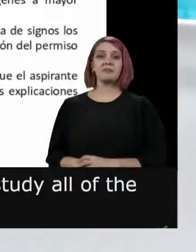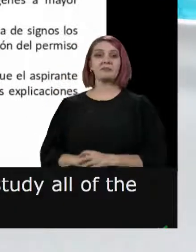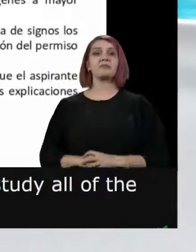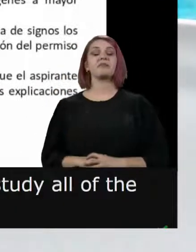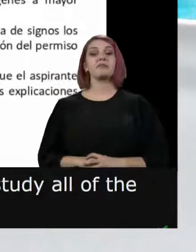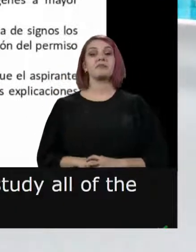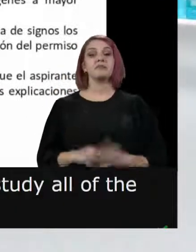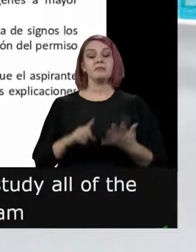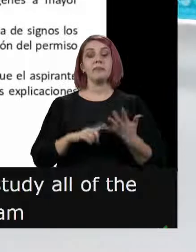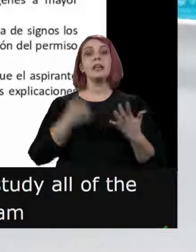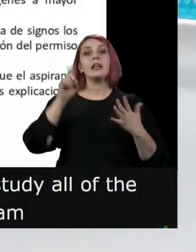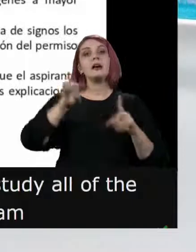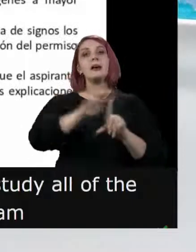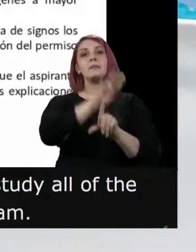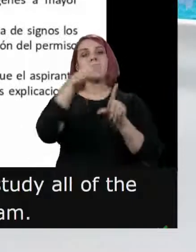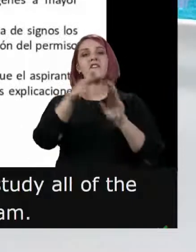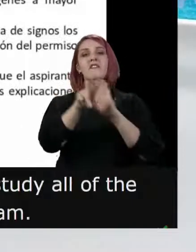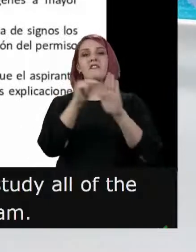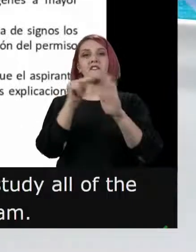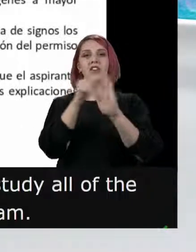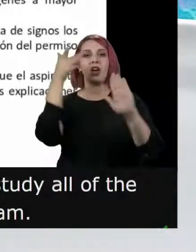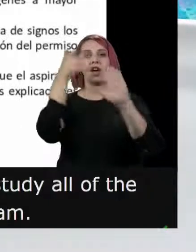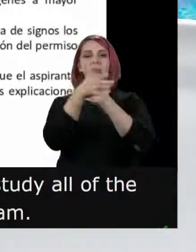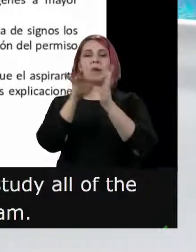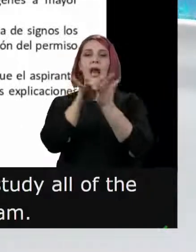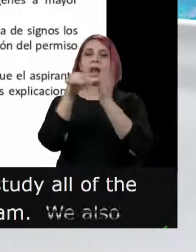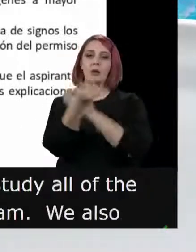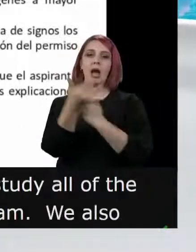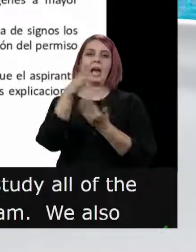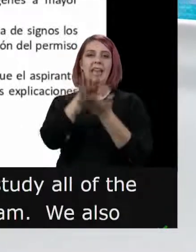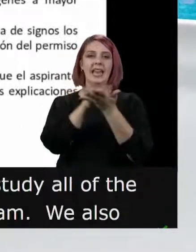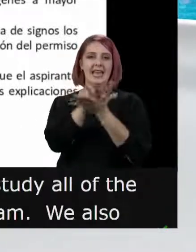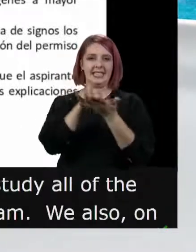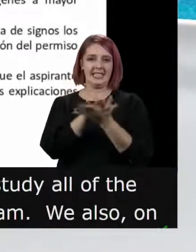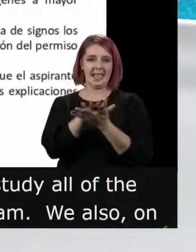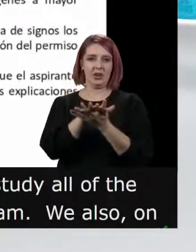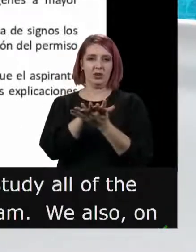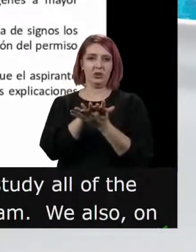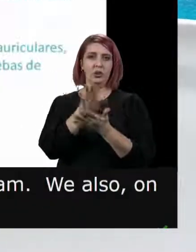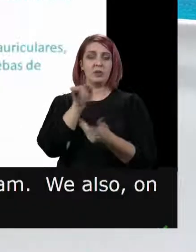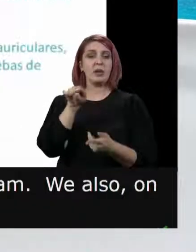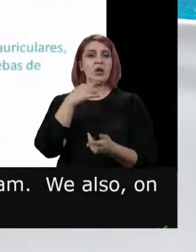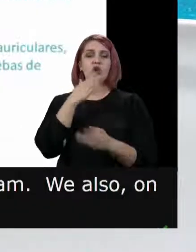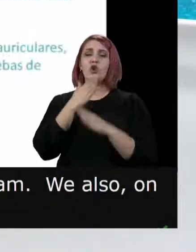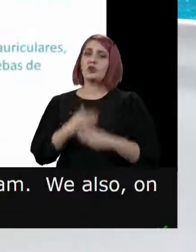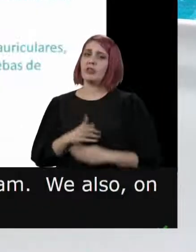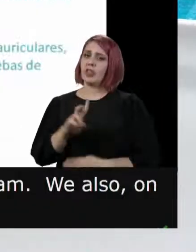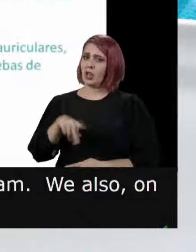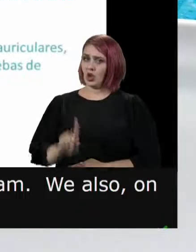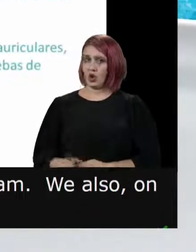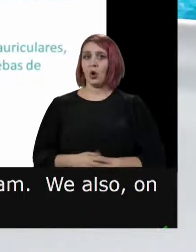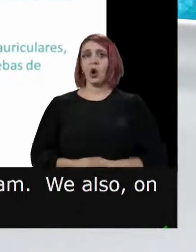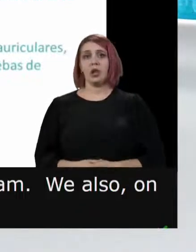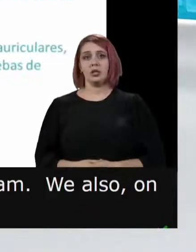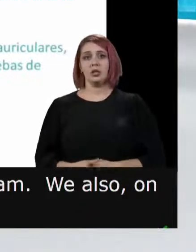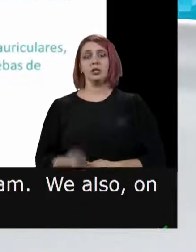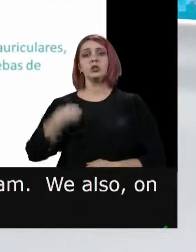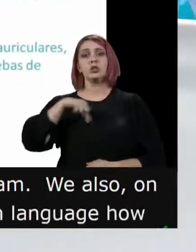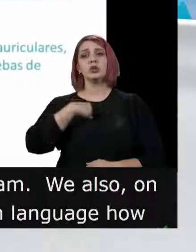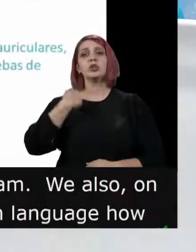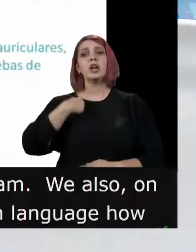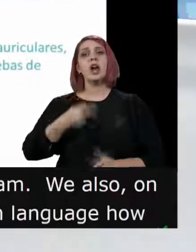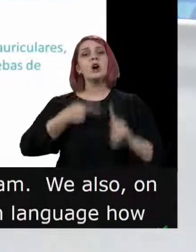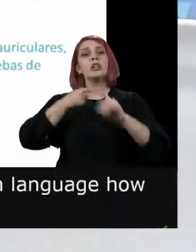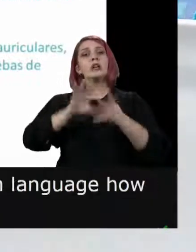We also, on our webpage, we have videos that explain in sign language how the examination works, but that's not enough.